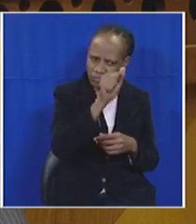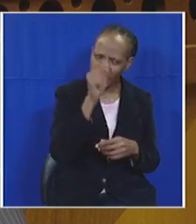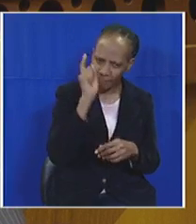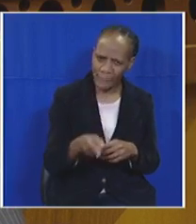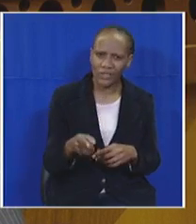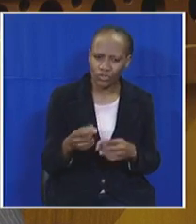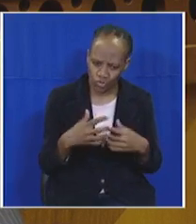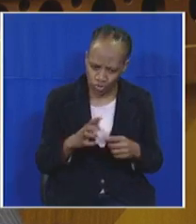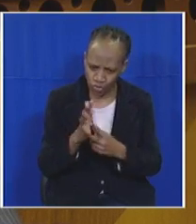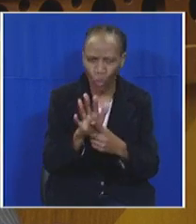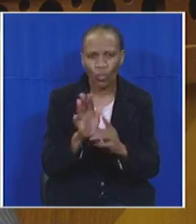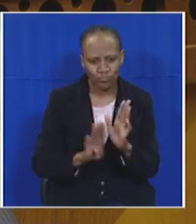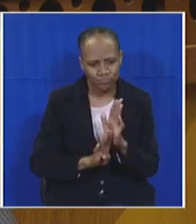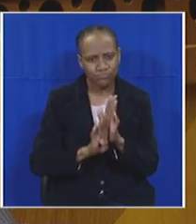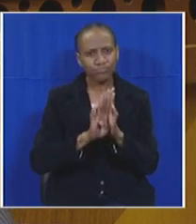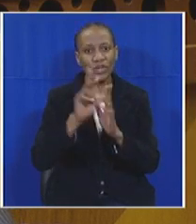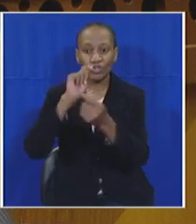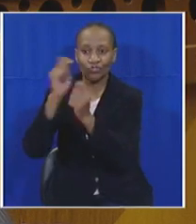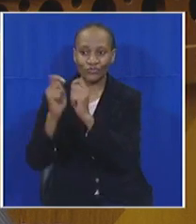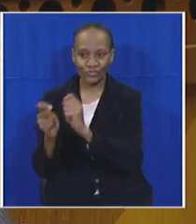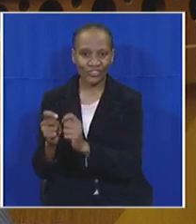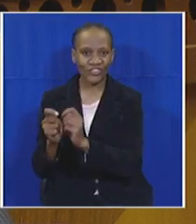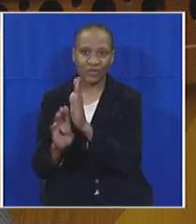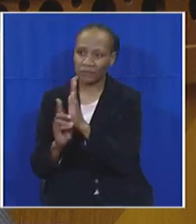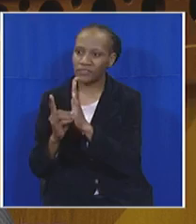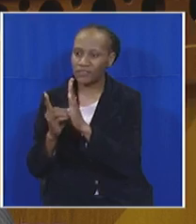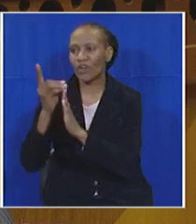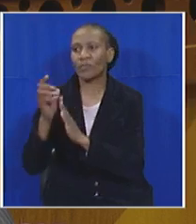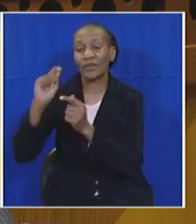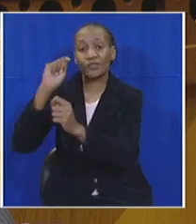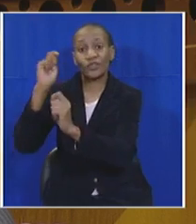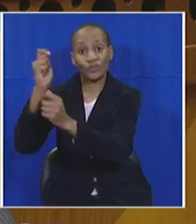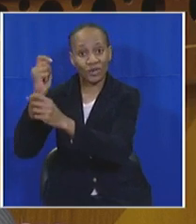measurable progress in reviving rural areas and in creating more